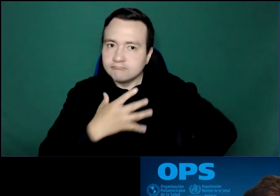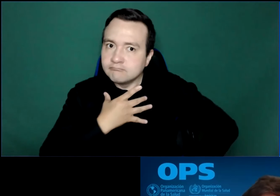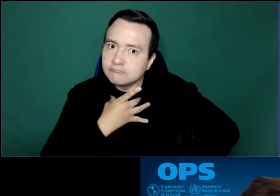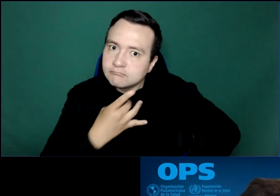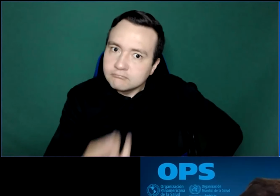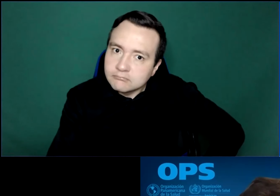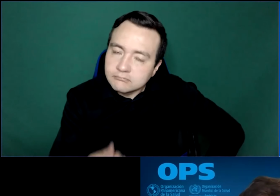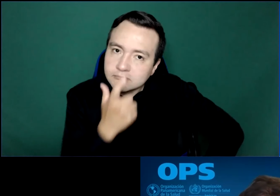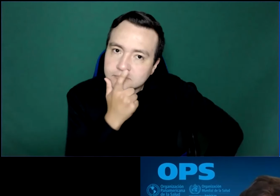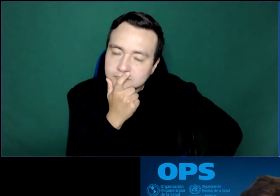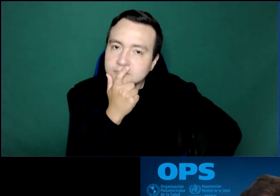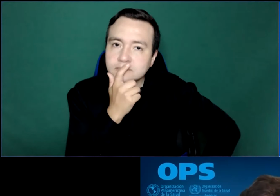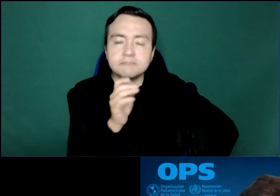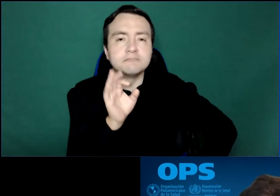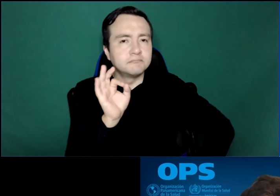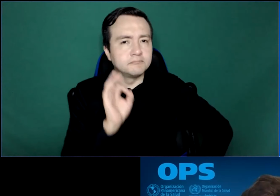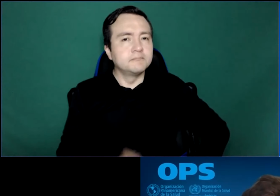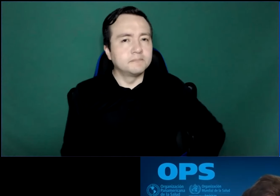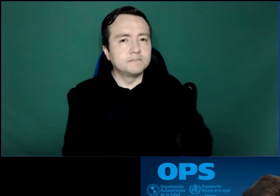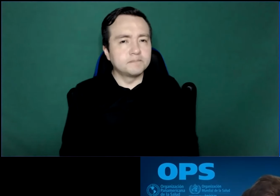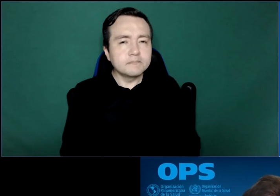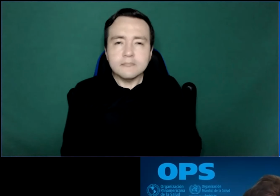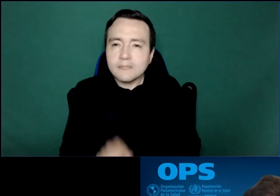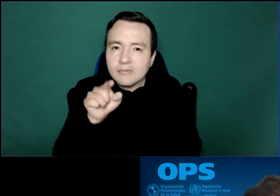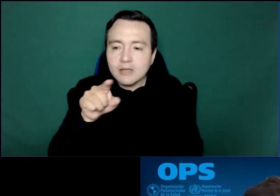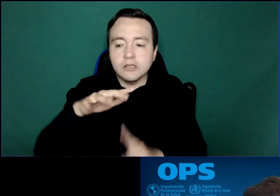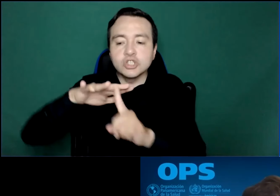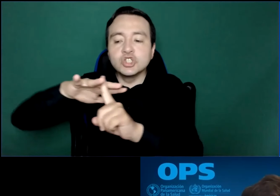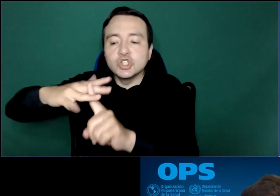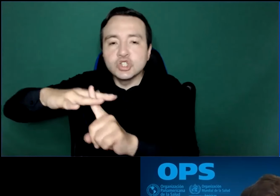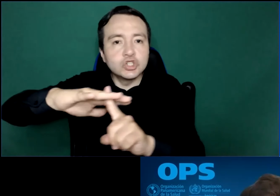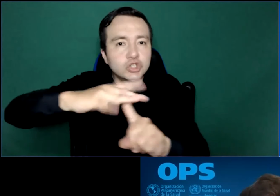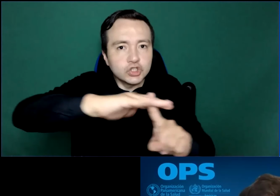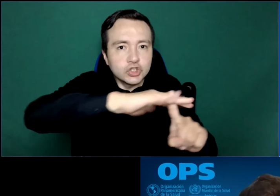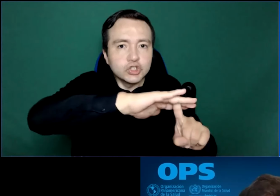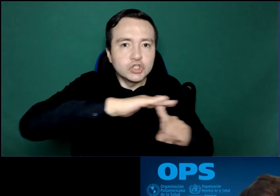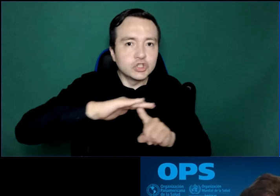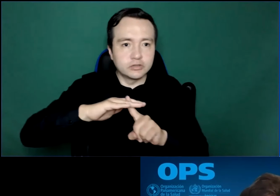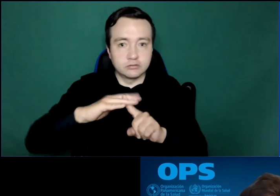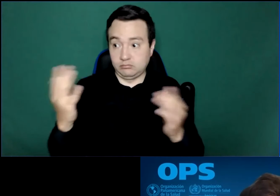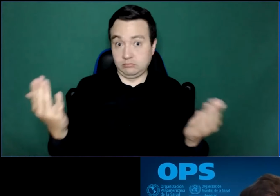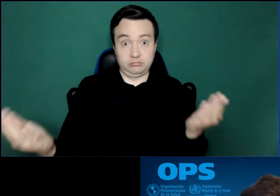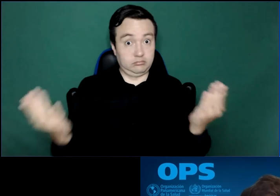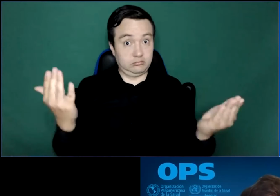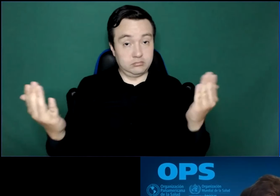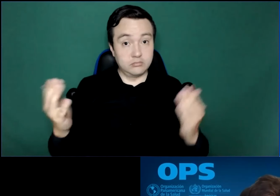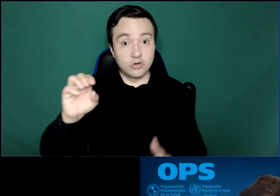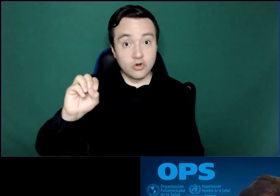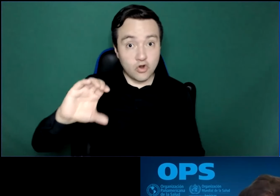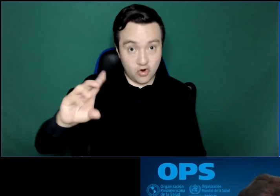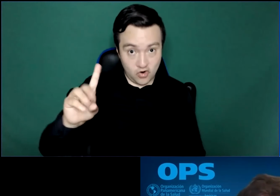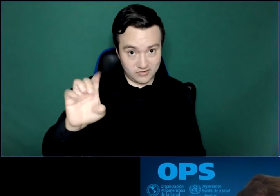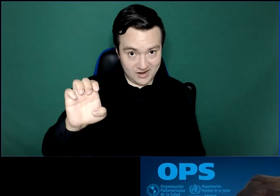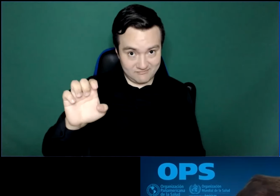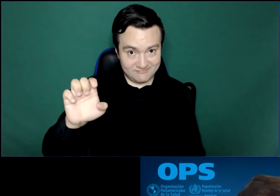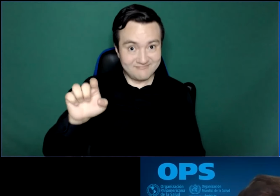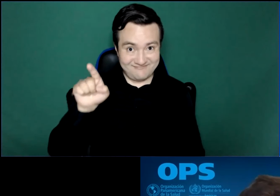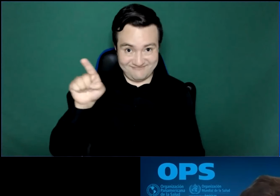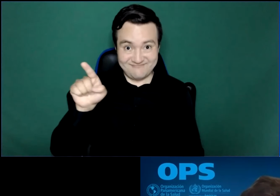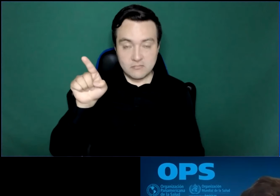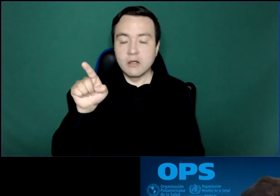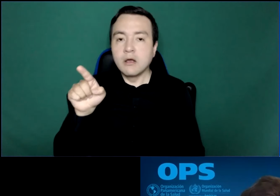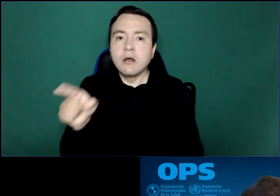the parallel situation in OECD countries and all other countries in Latin America and the Caribbean with regard to the impact of the